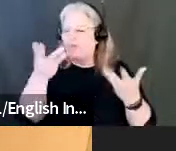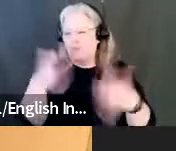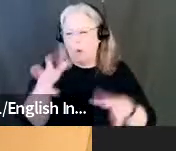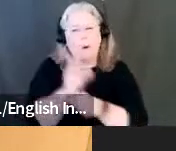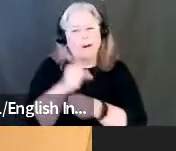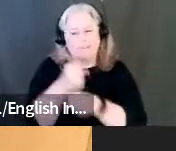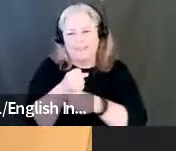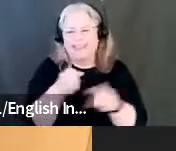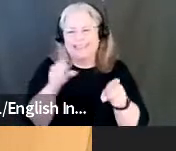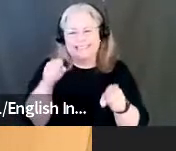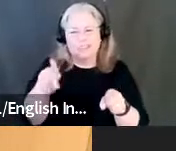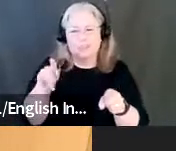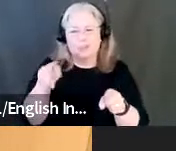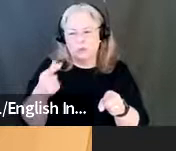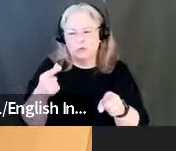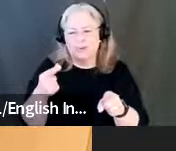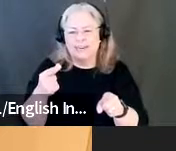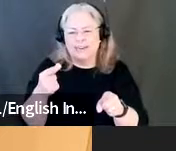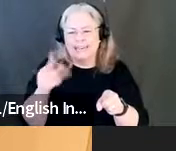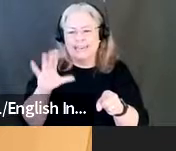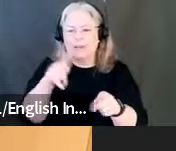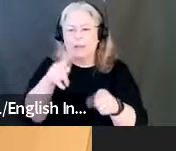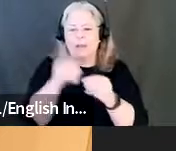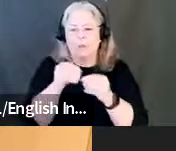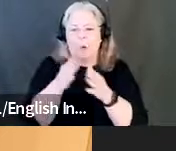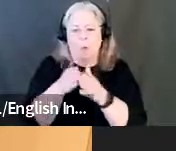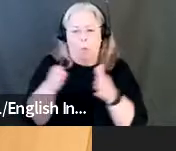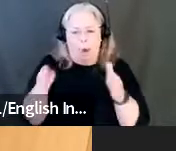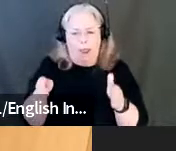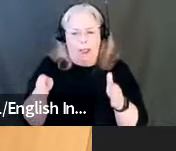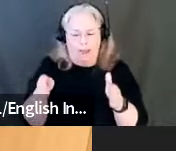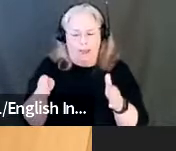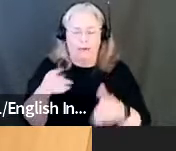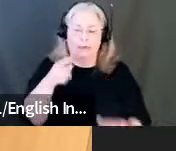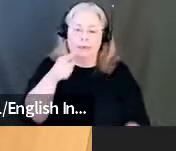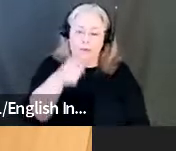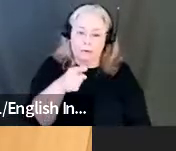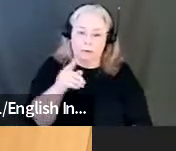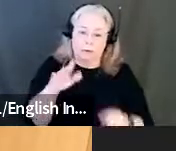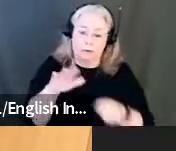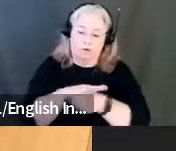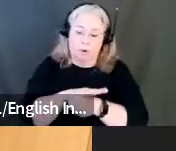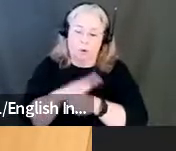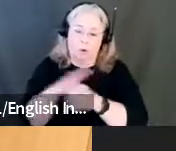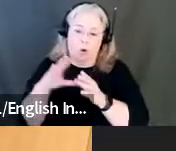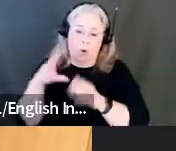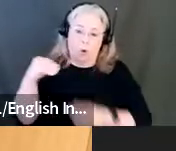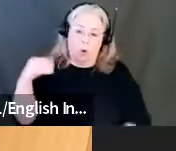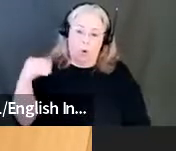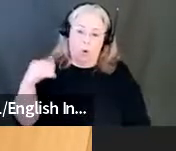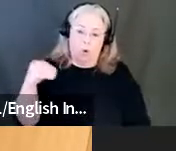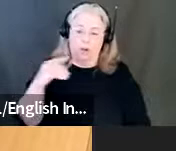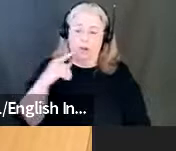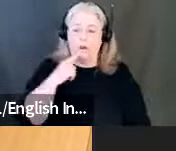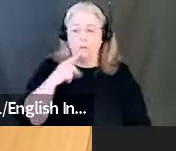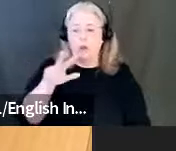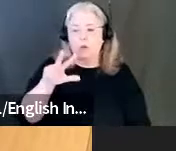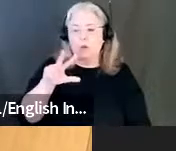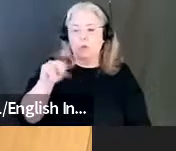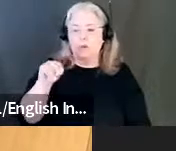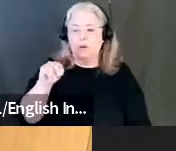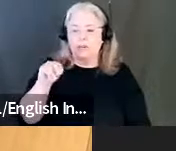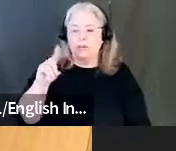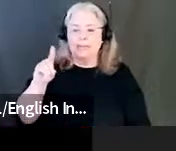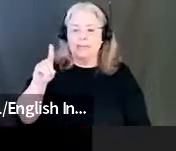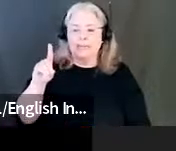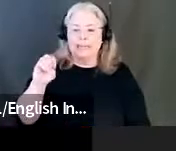the spring clip. This is a wider spring clip. And when the spring clip is fully closed, it's at about a 30 degree angle.